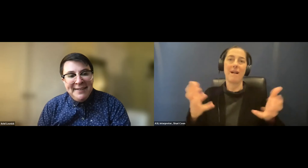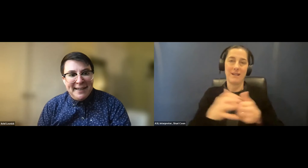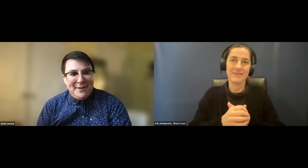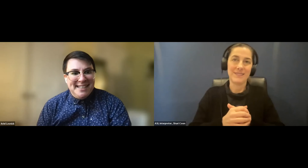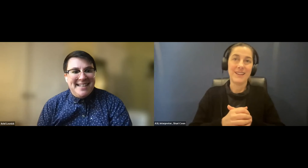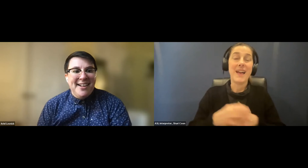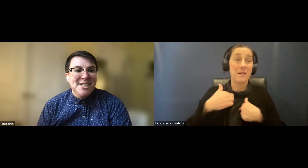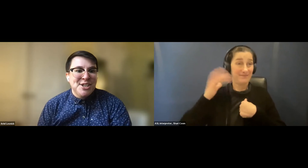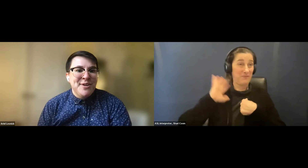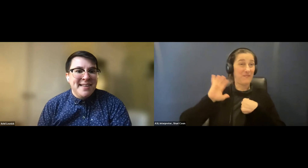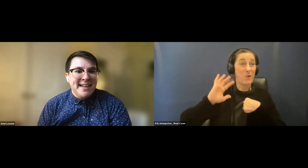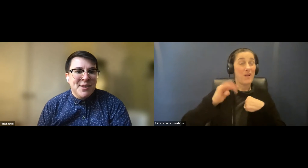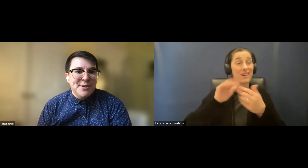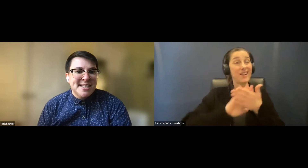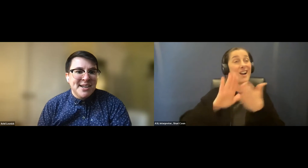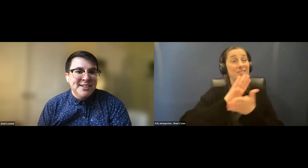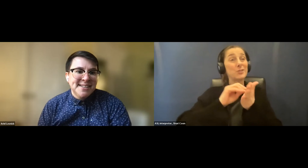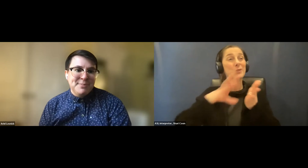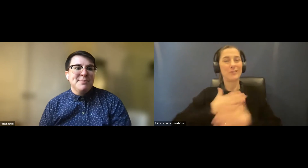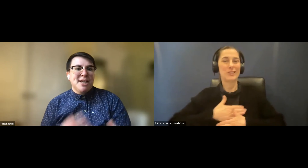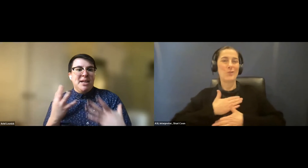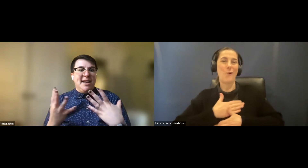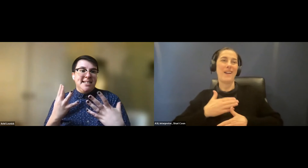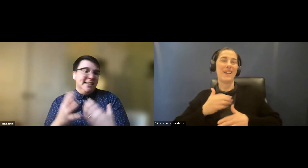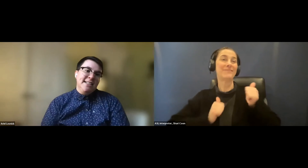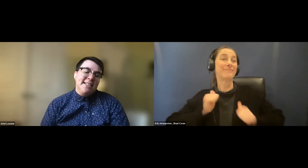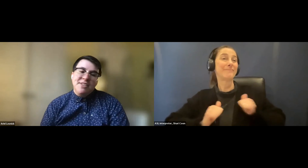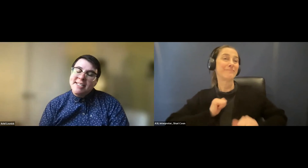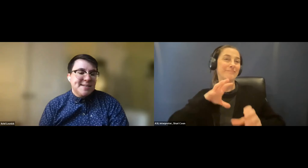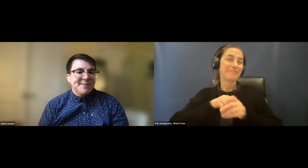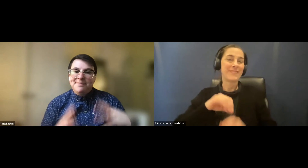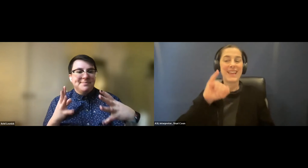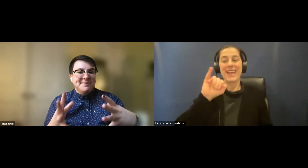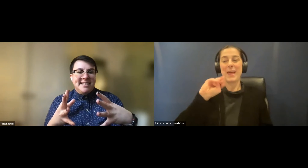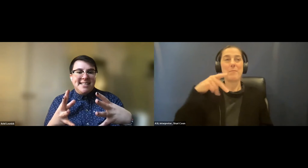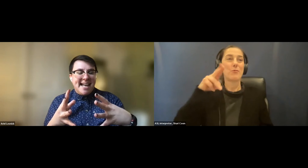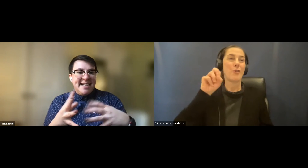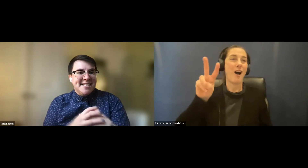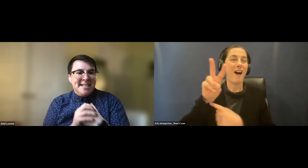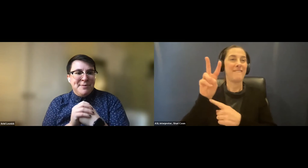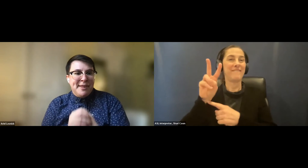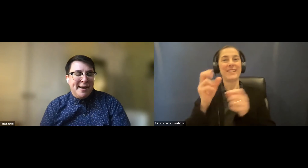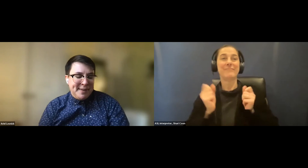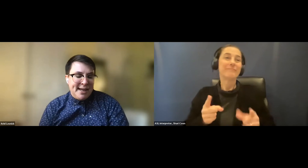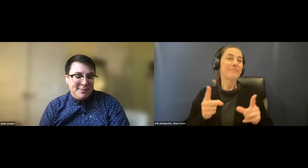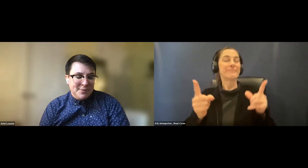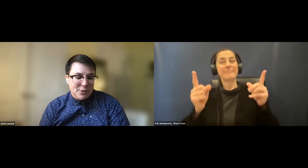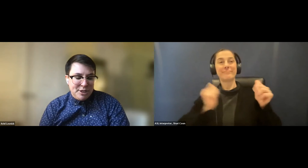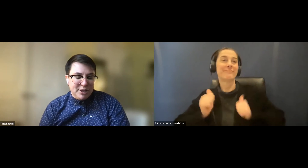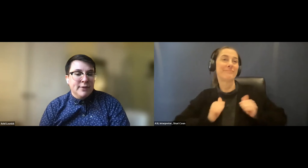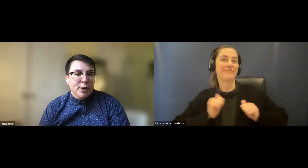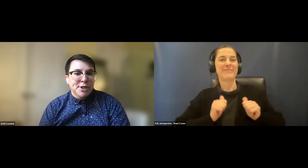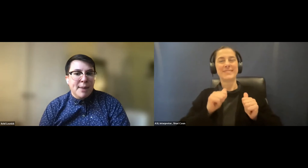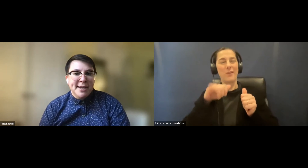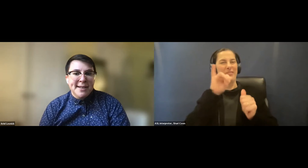improvisational comedy when I was in college too. I think those skills sometimes come in handy, but just getting in the scene with them. So